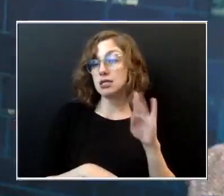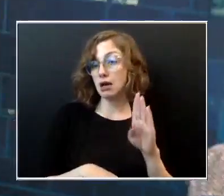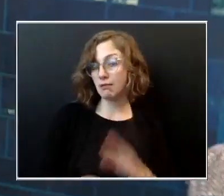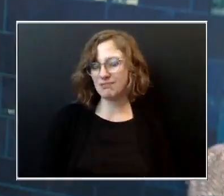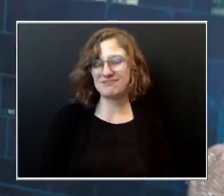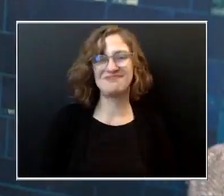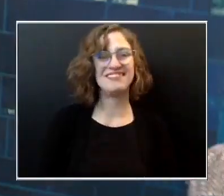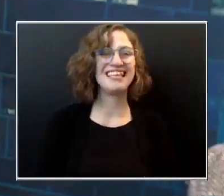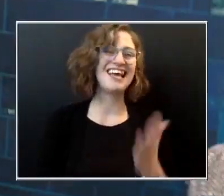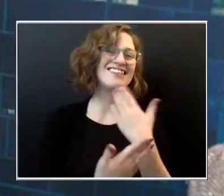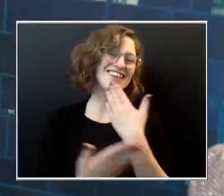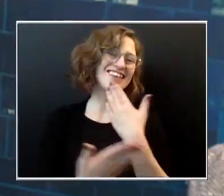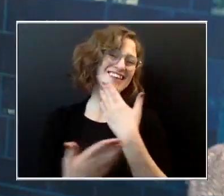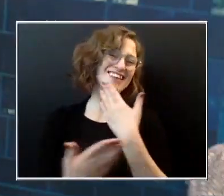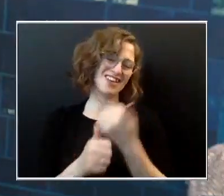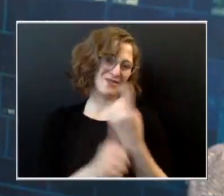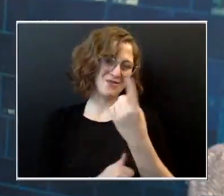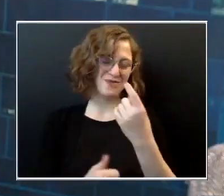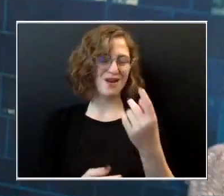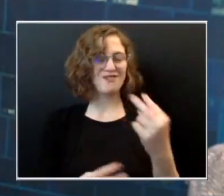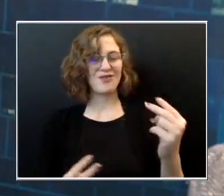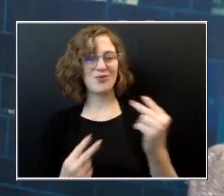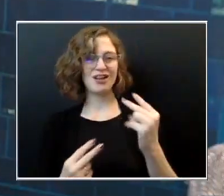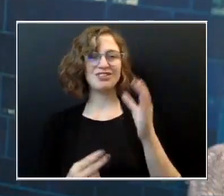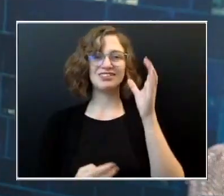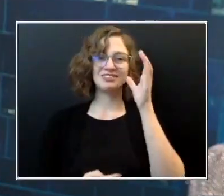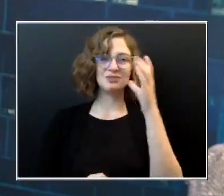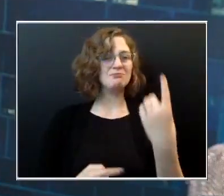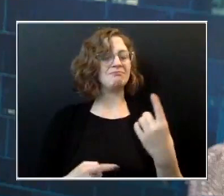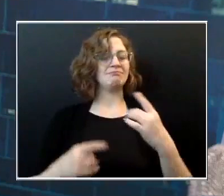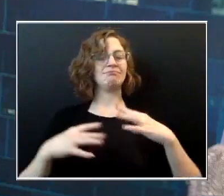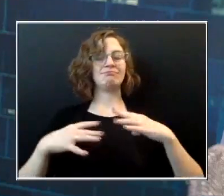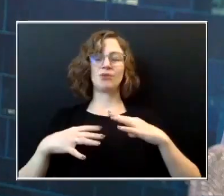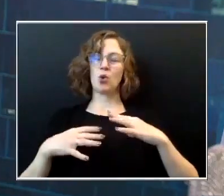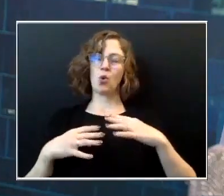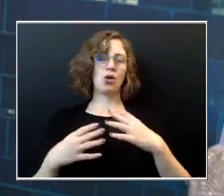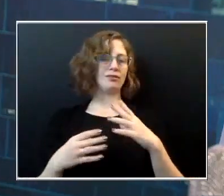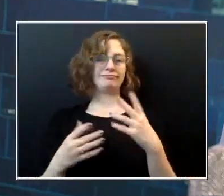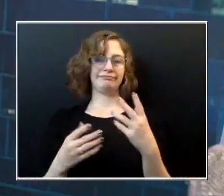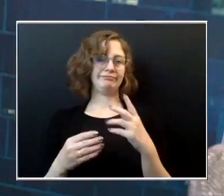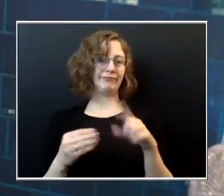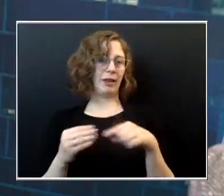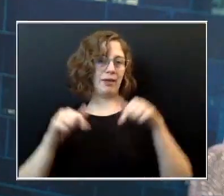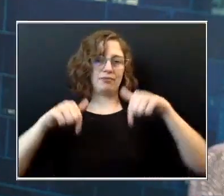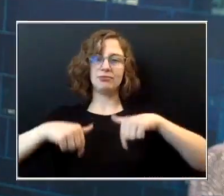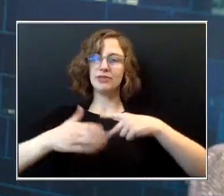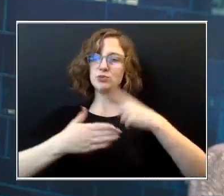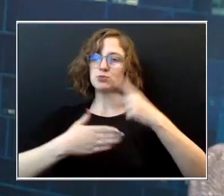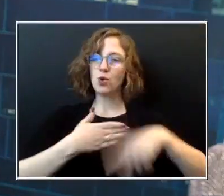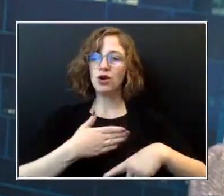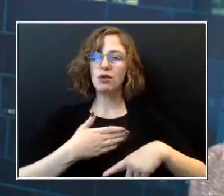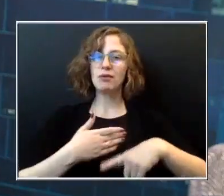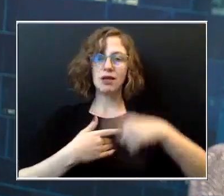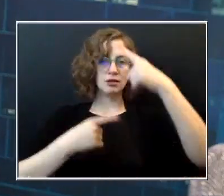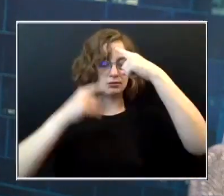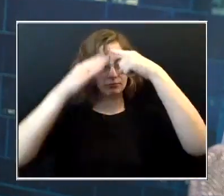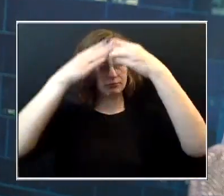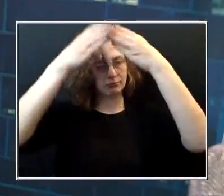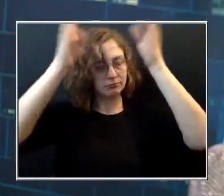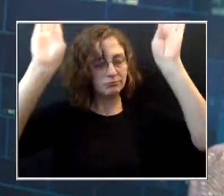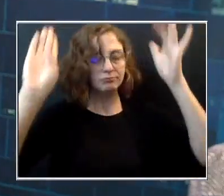for watching and listening. You know, one of the cool things about this program is we try and open up our hearts and our minds to new ideas and new